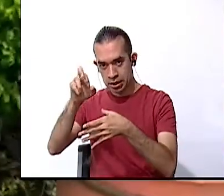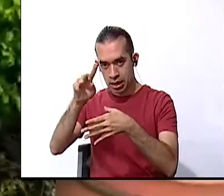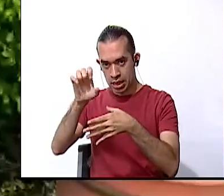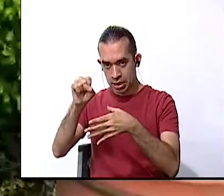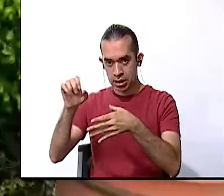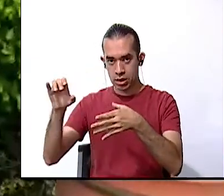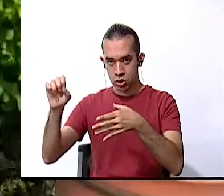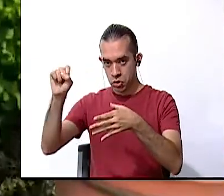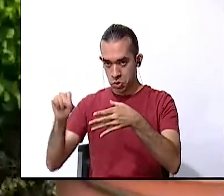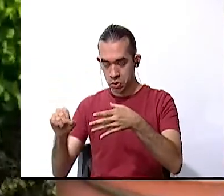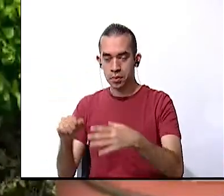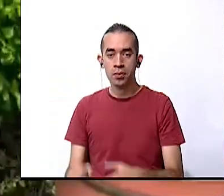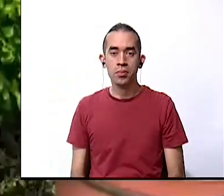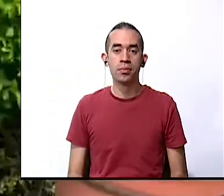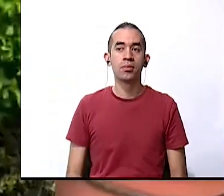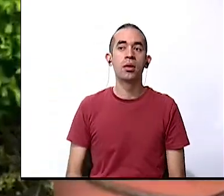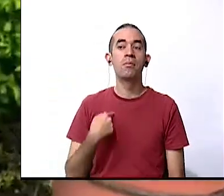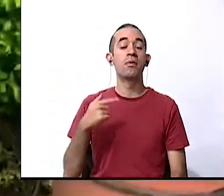an emergency kit